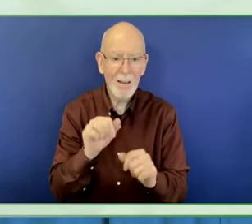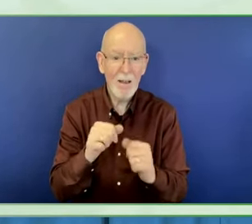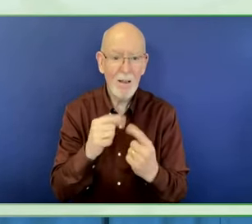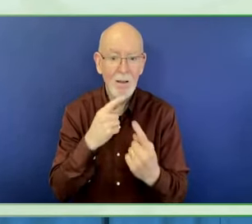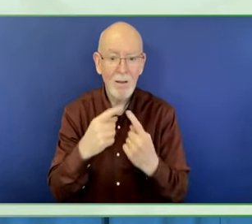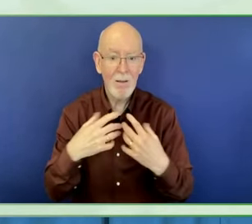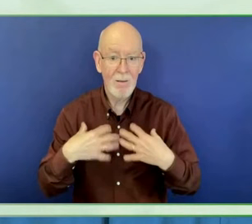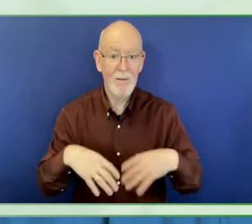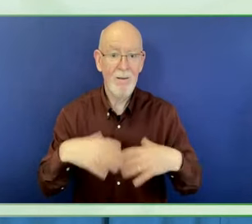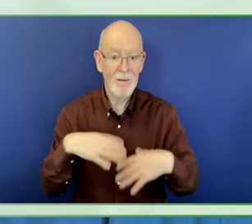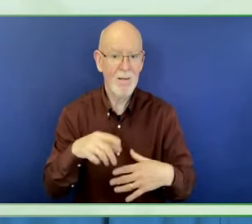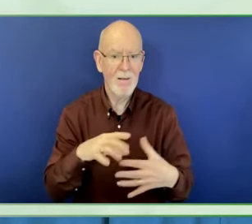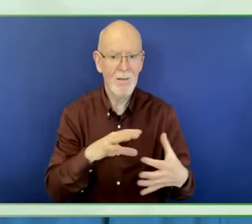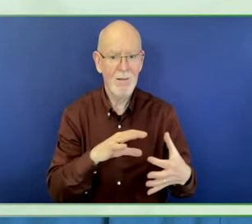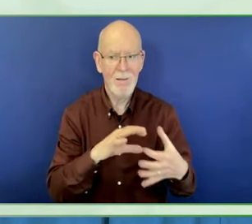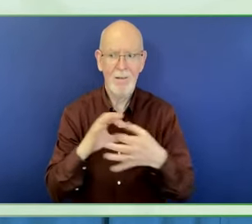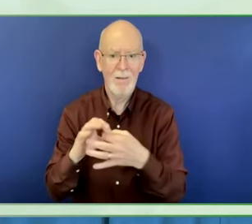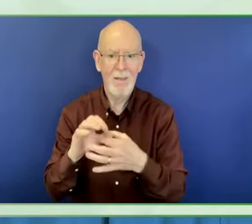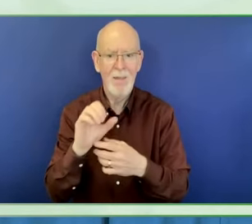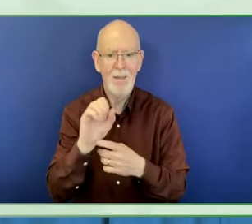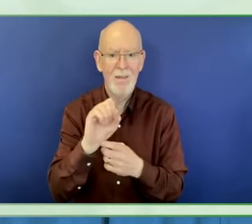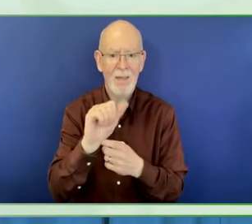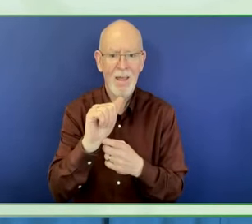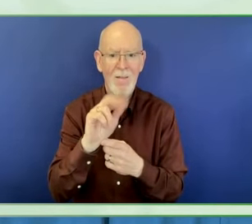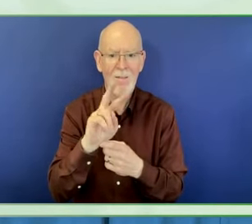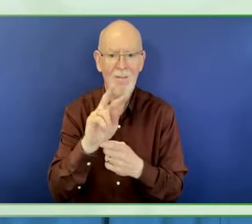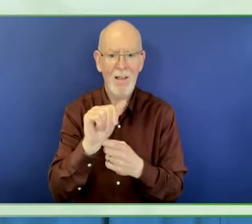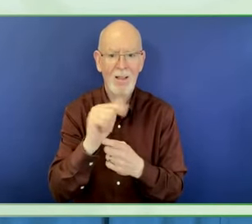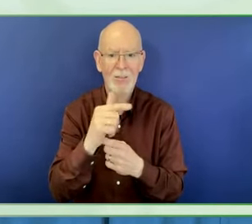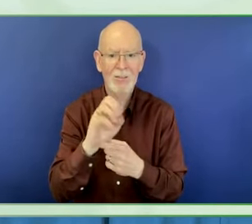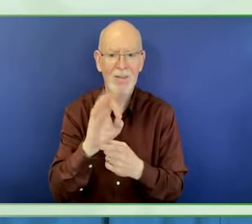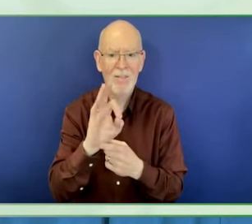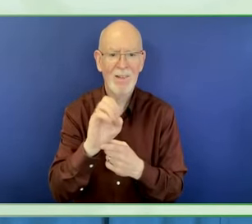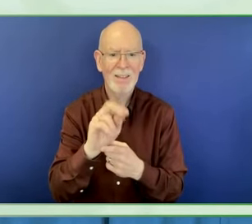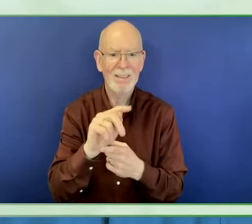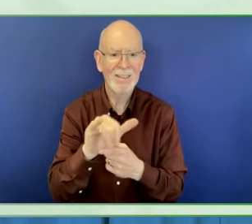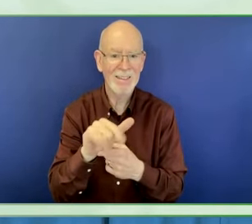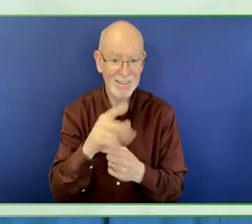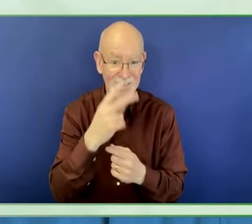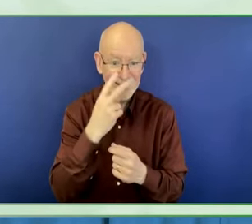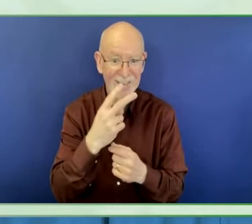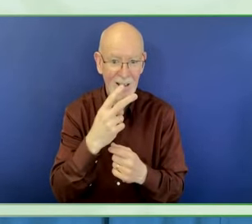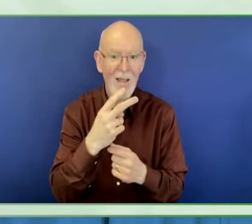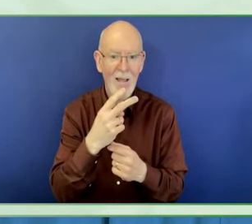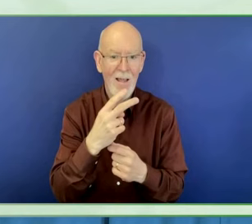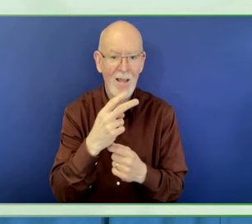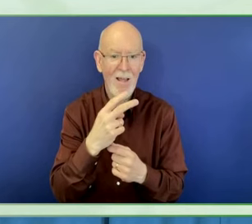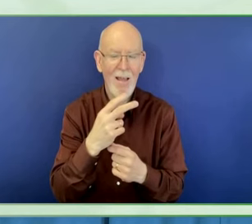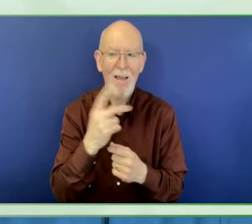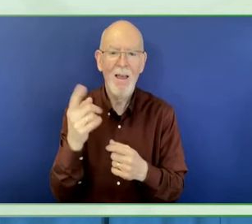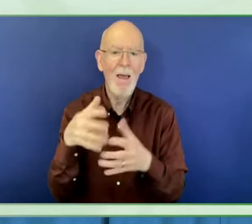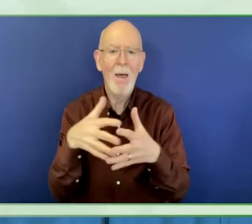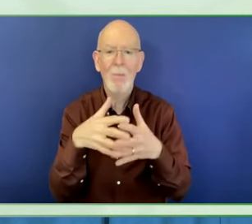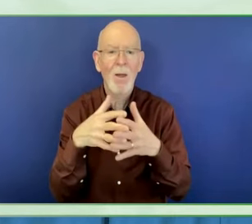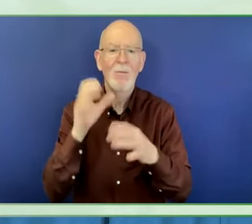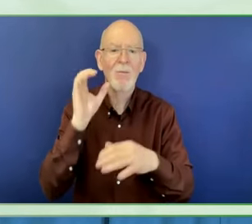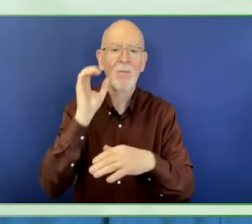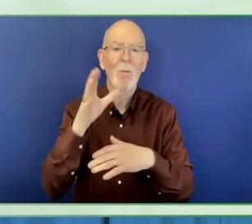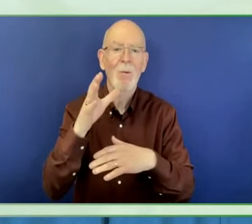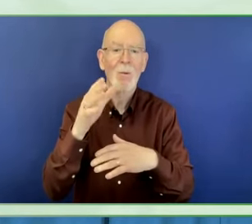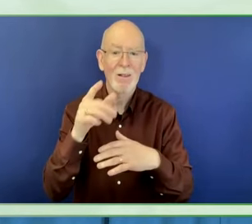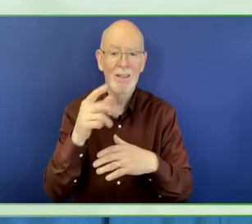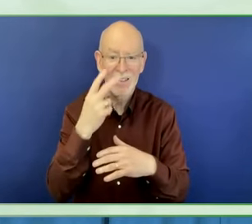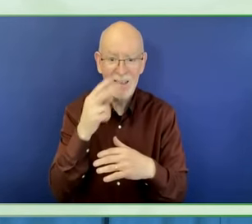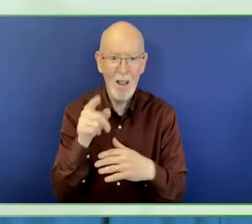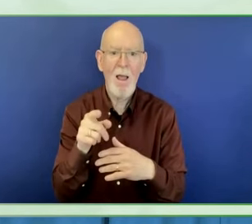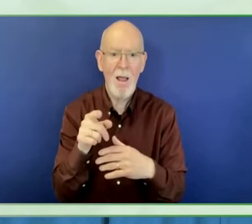more creators who resemble the ultimate love story, because after all, it's February, it's the month of love, at least where I'm from. So let's get